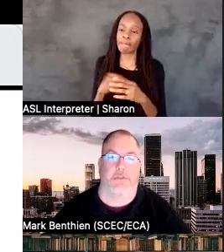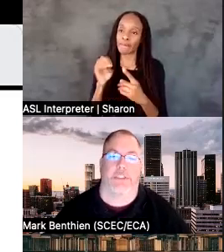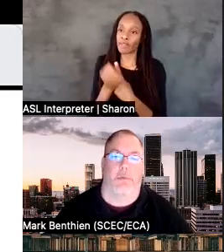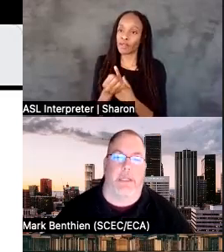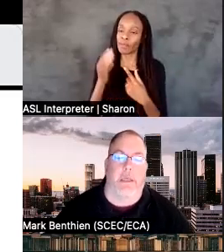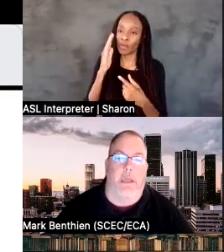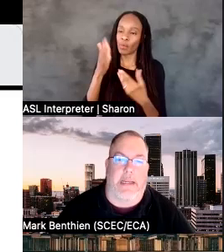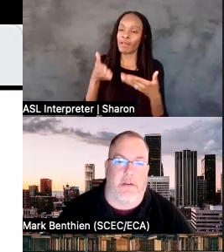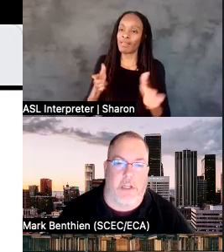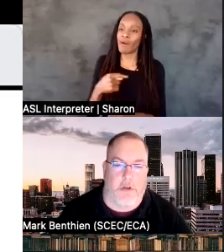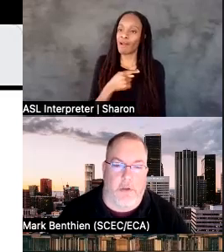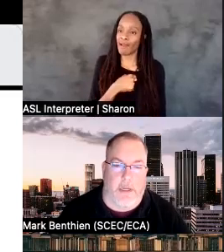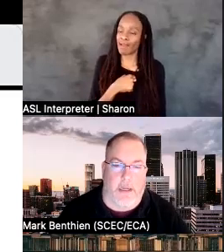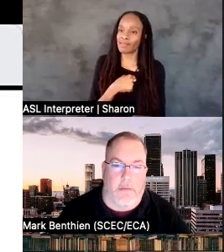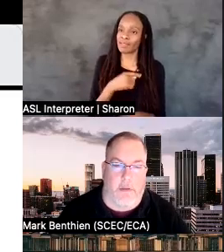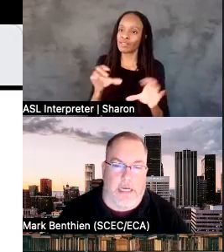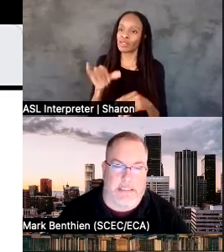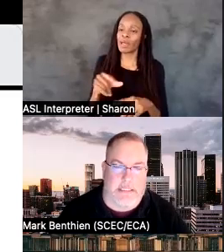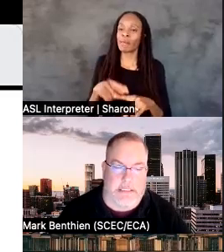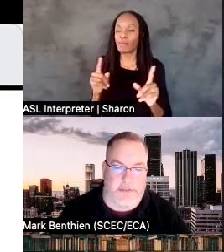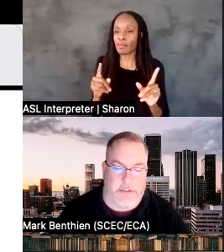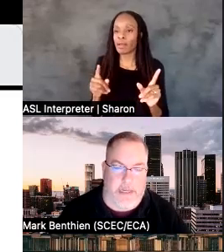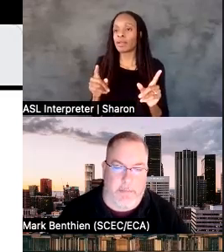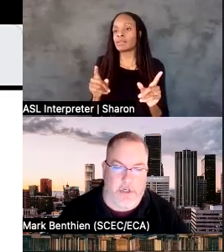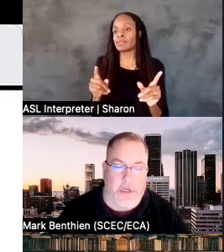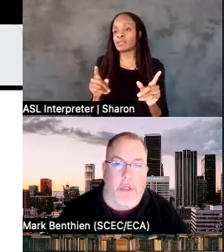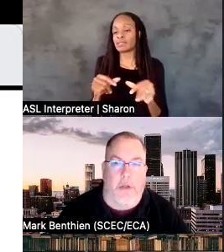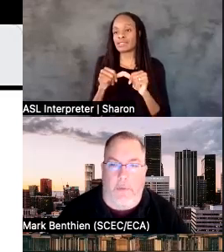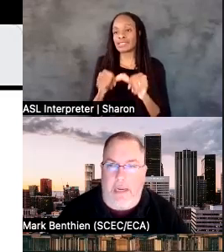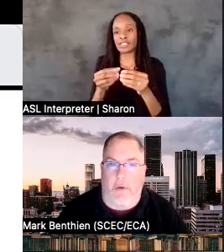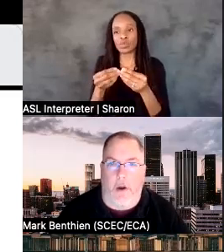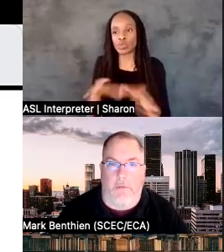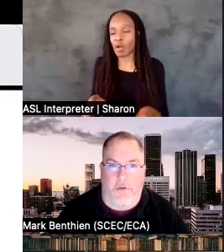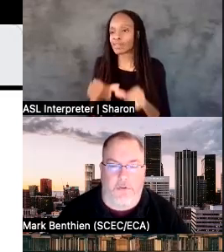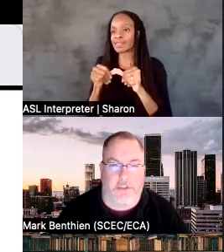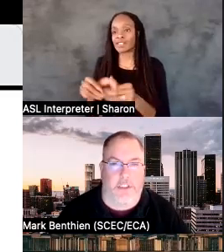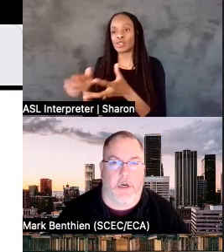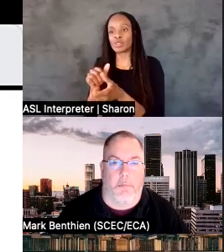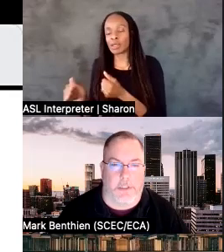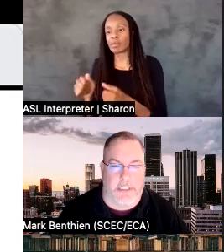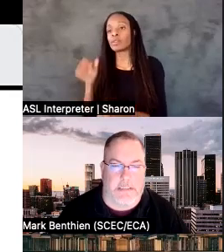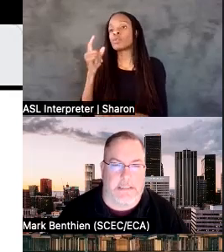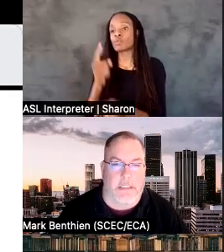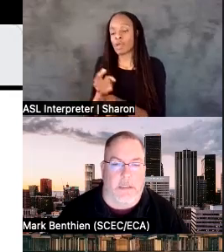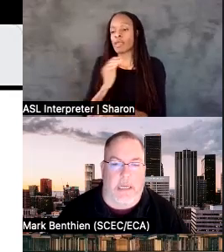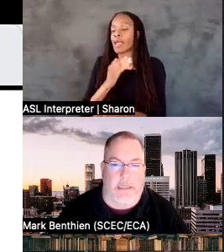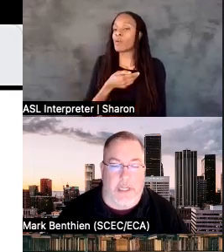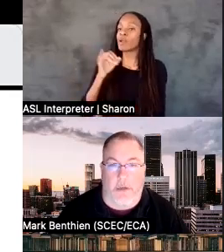us to do so. But that continued loss and continued damage. You're right. Our infrastructure, our